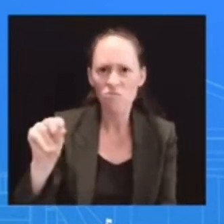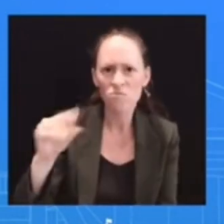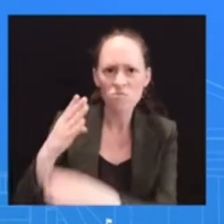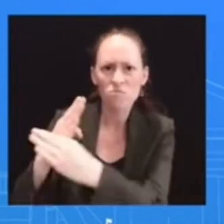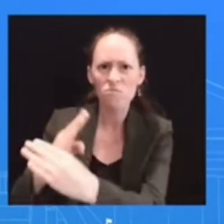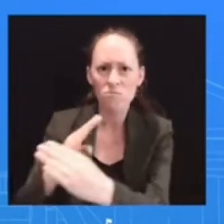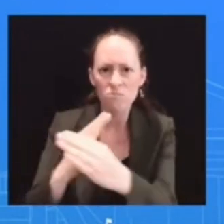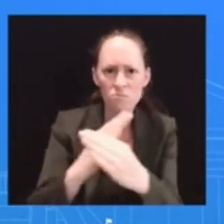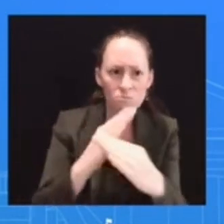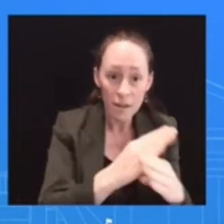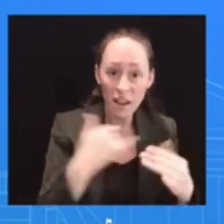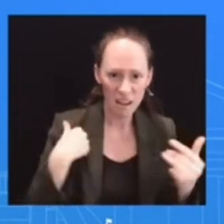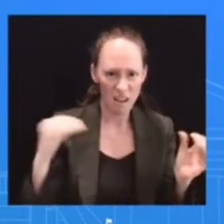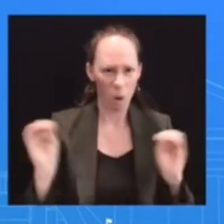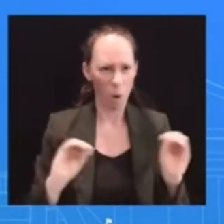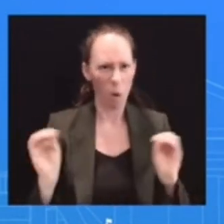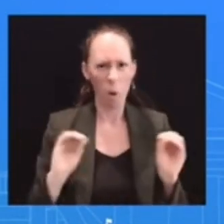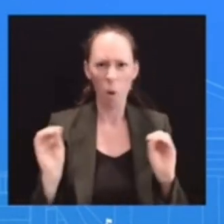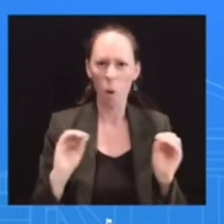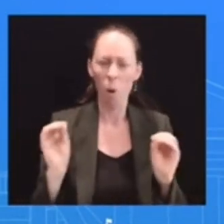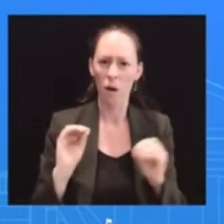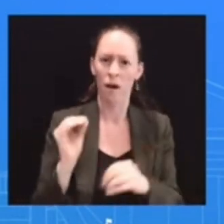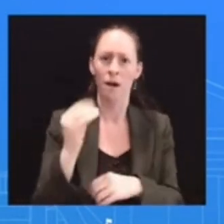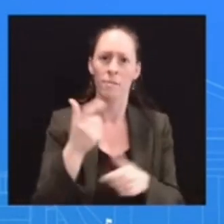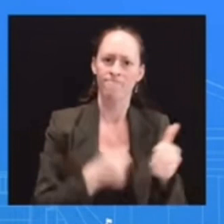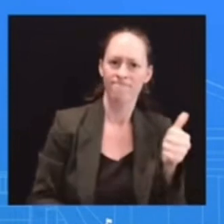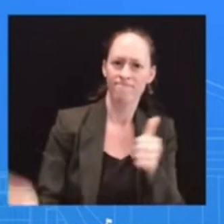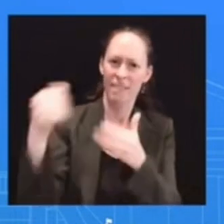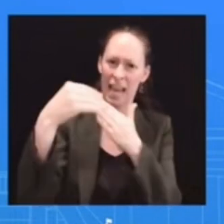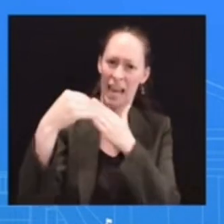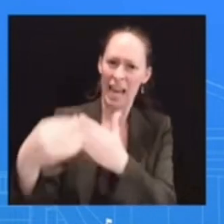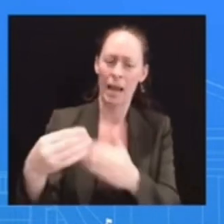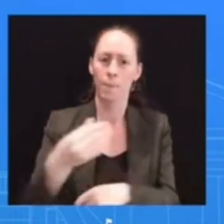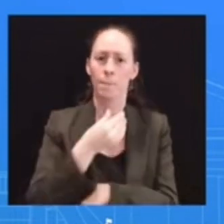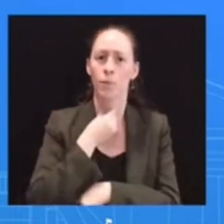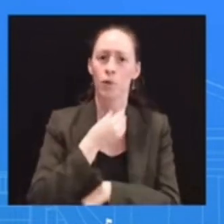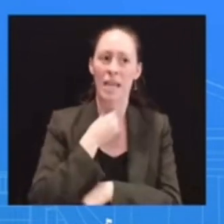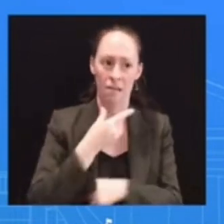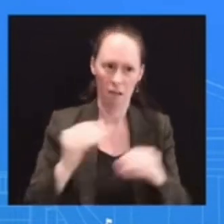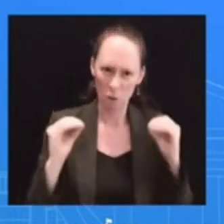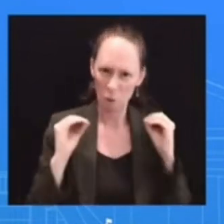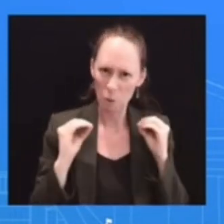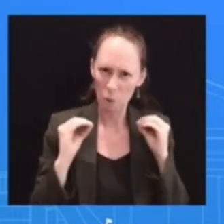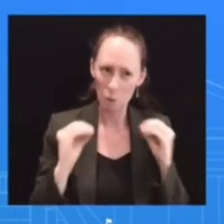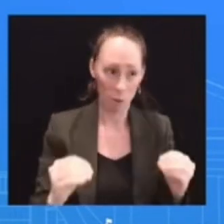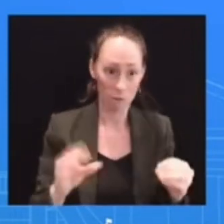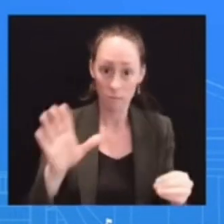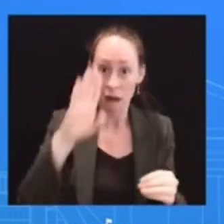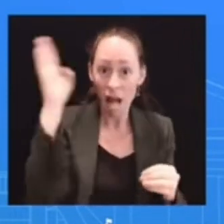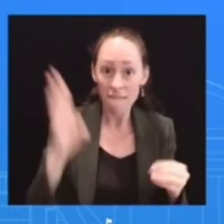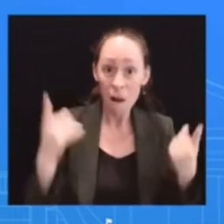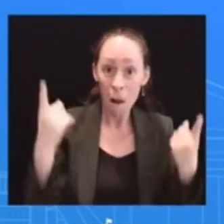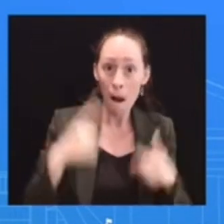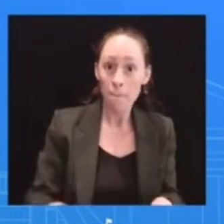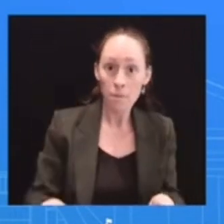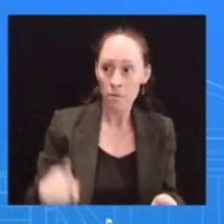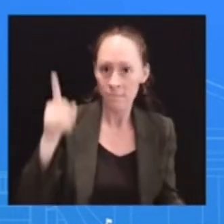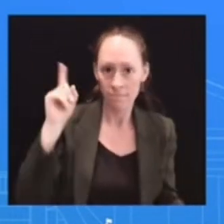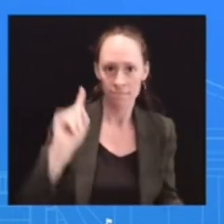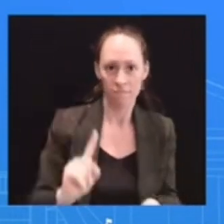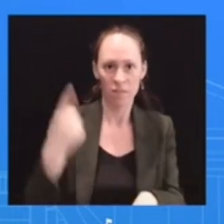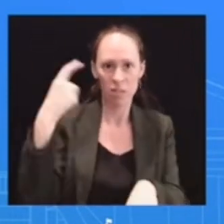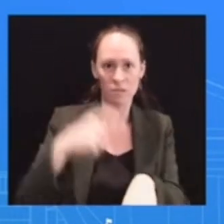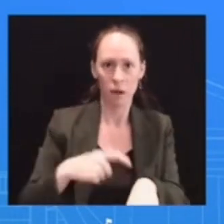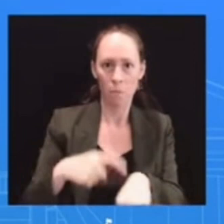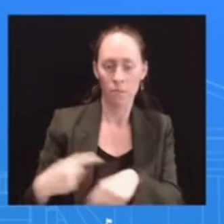time ever in over a century because of this attack on our national security. A cascading effect of